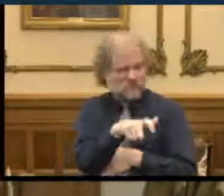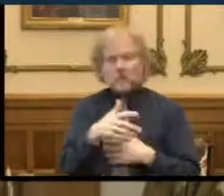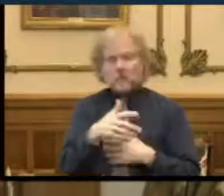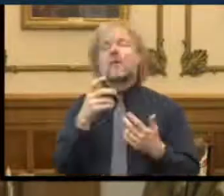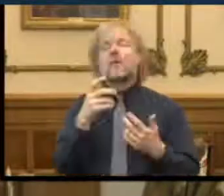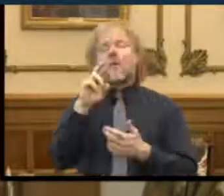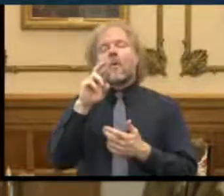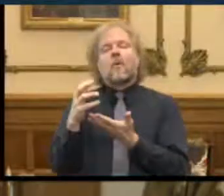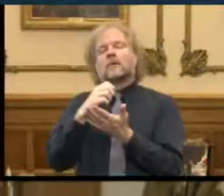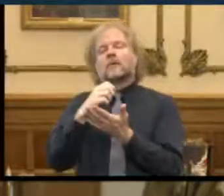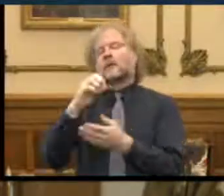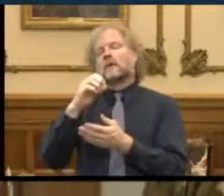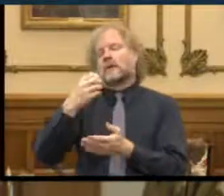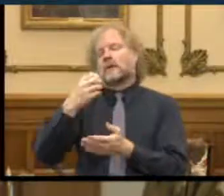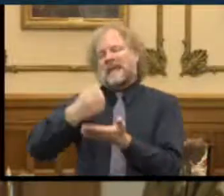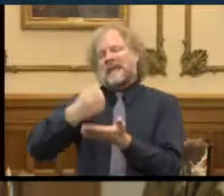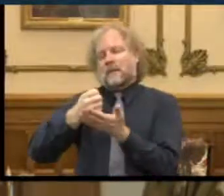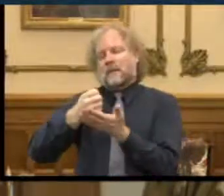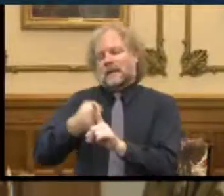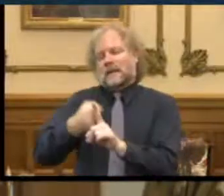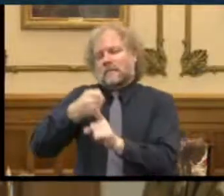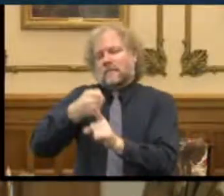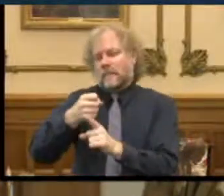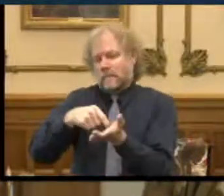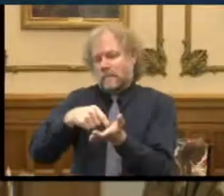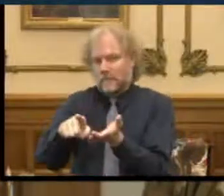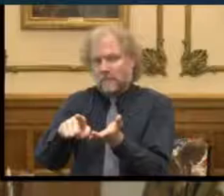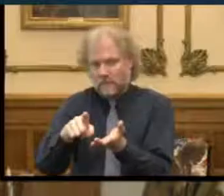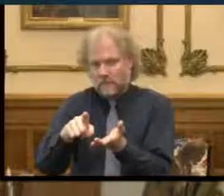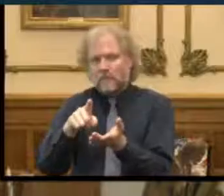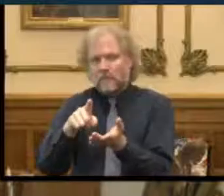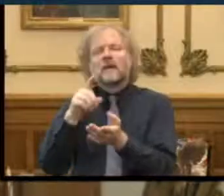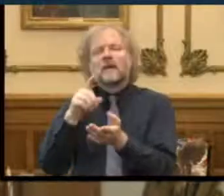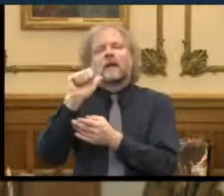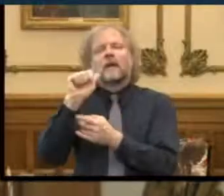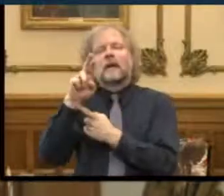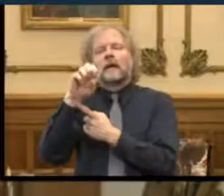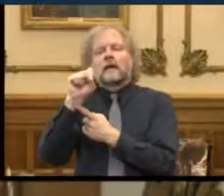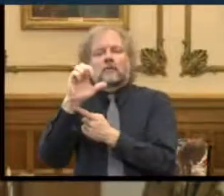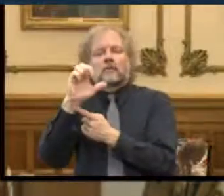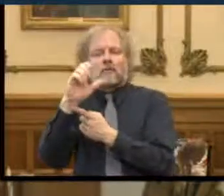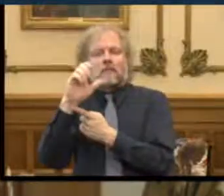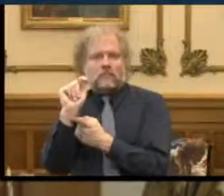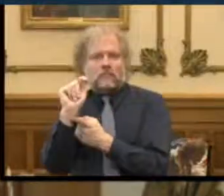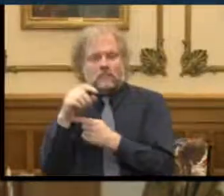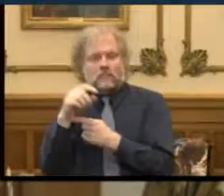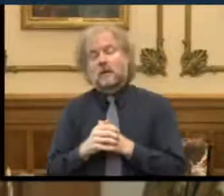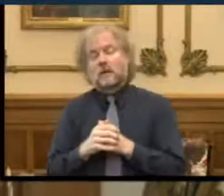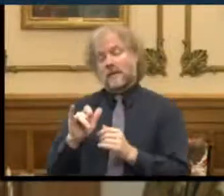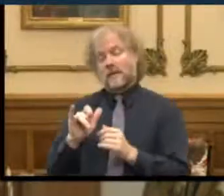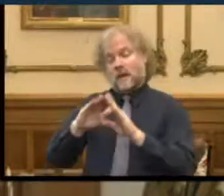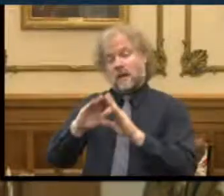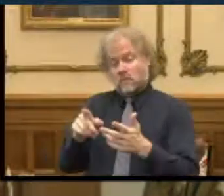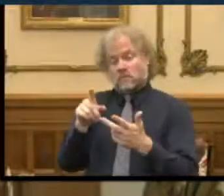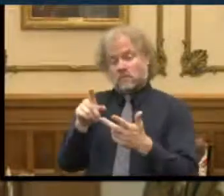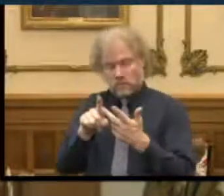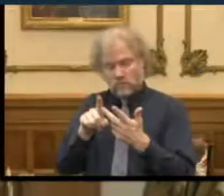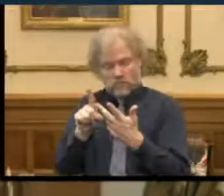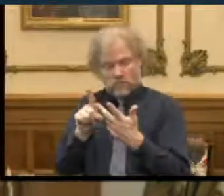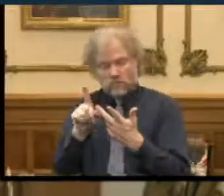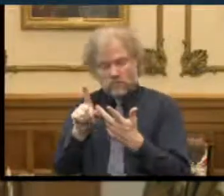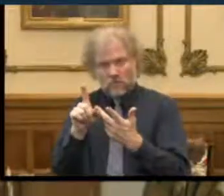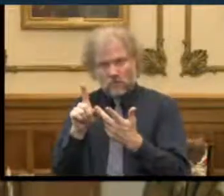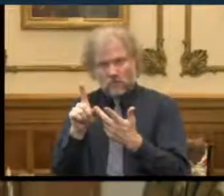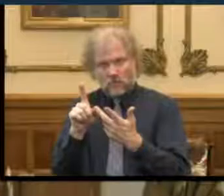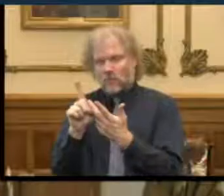an economic impact payment or a stimulus payment under the CARES Act. The household is also unable